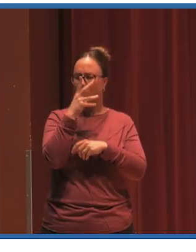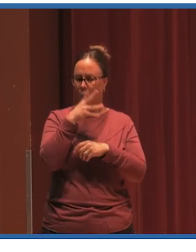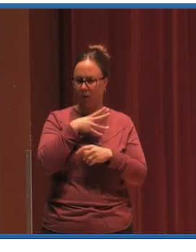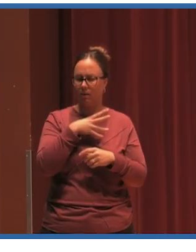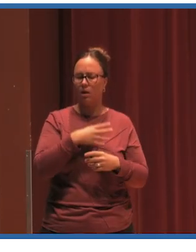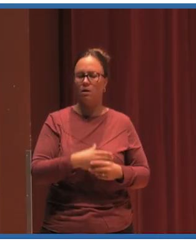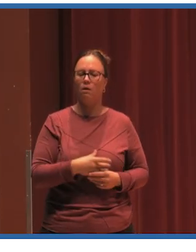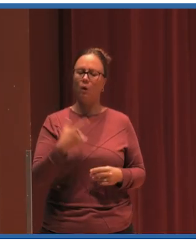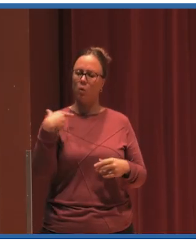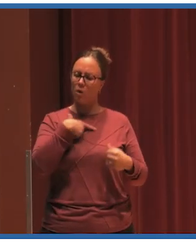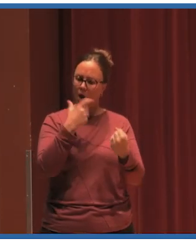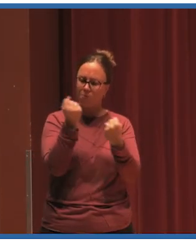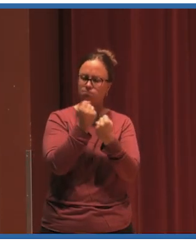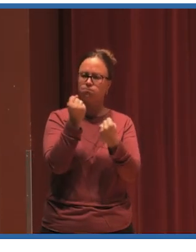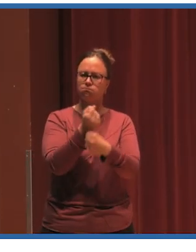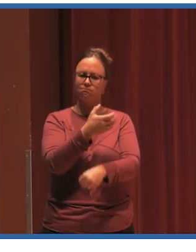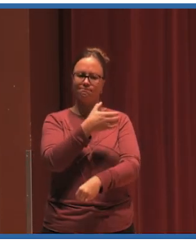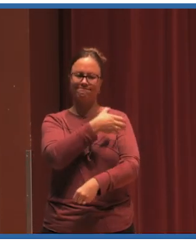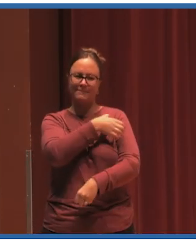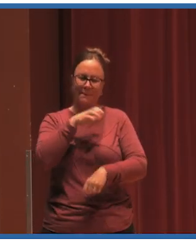We advocate, empower,